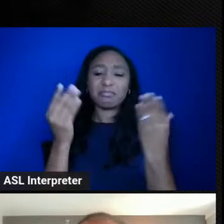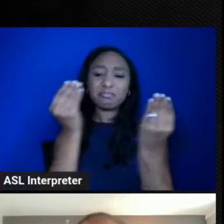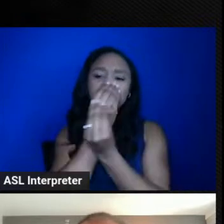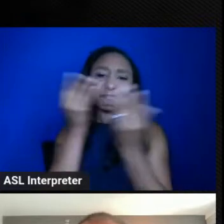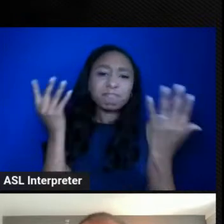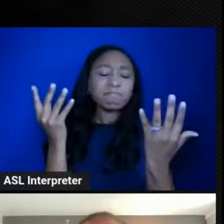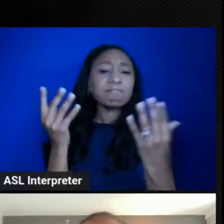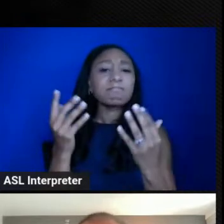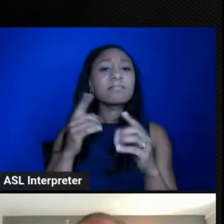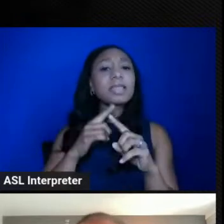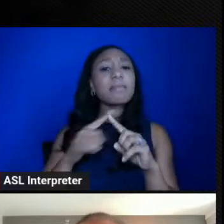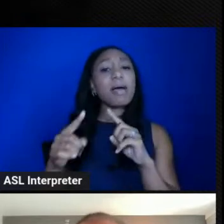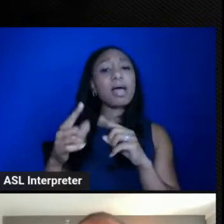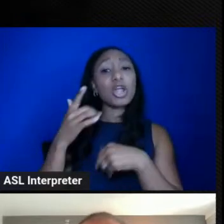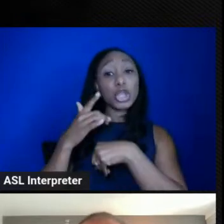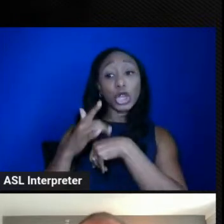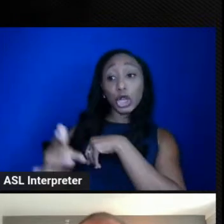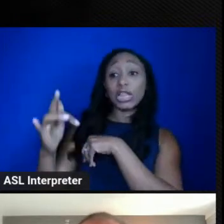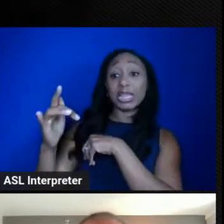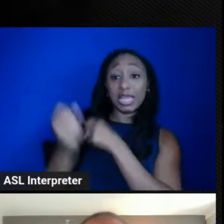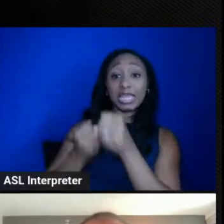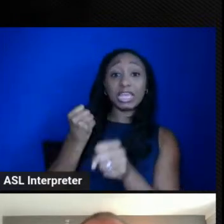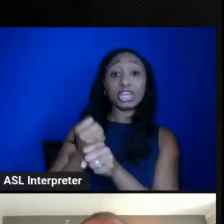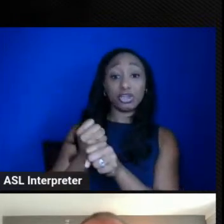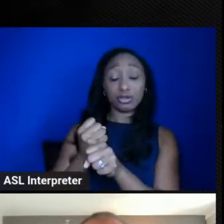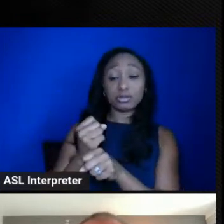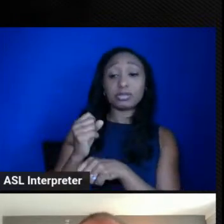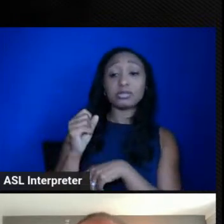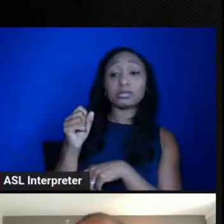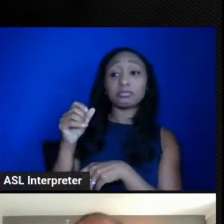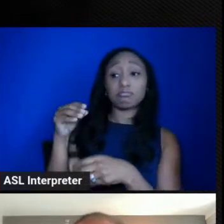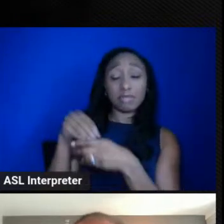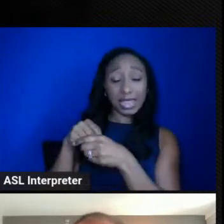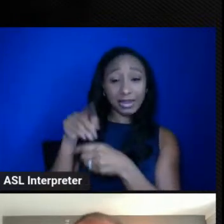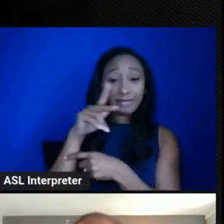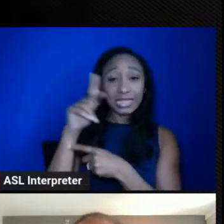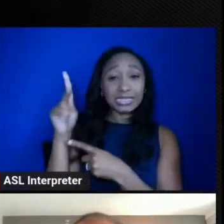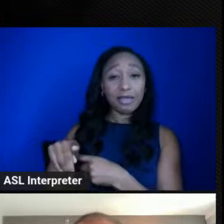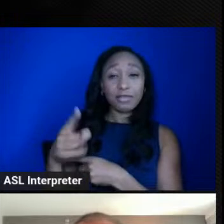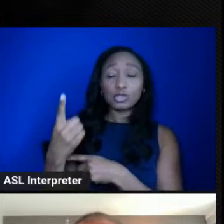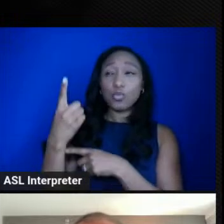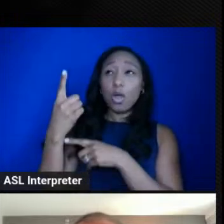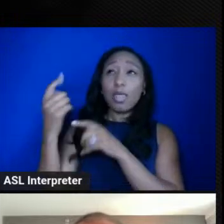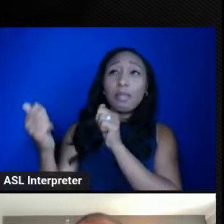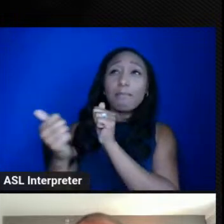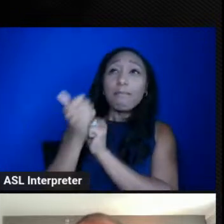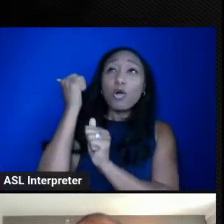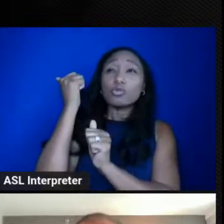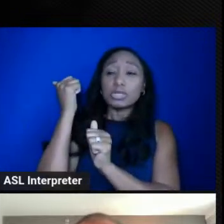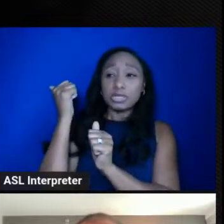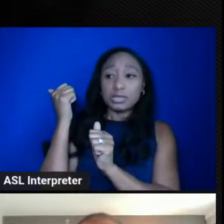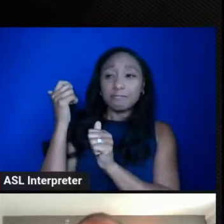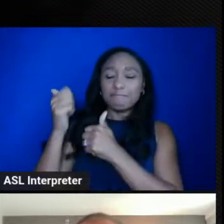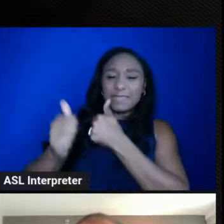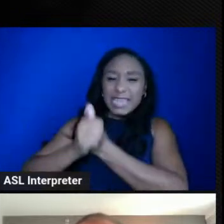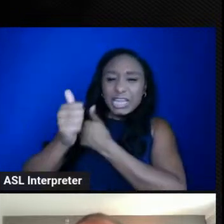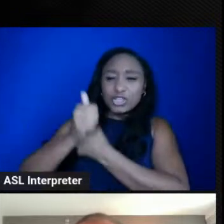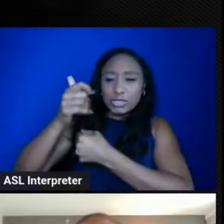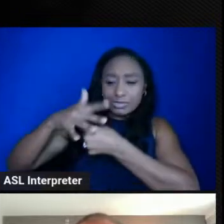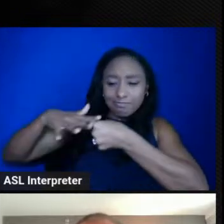19th century Philadelphia was probably one of the most dangerous places to be free and